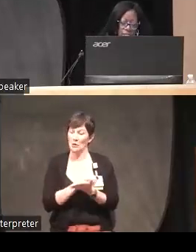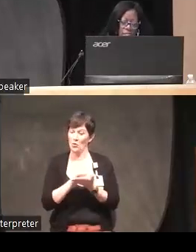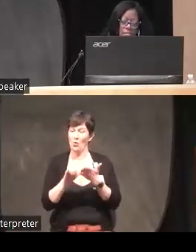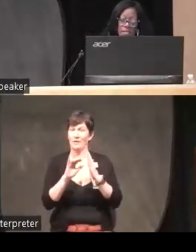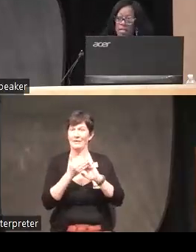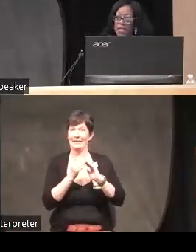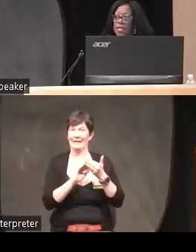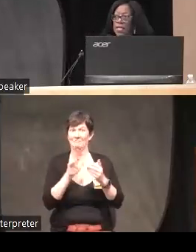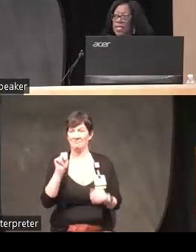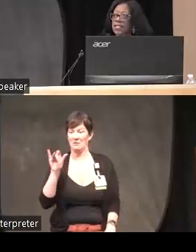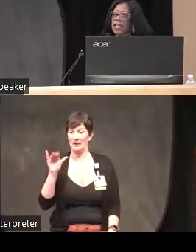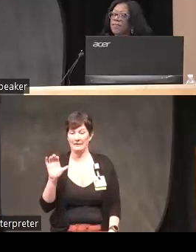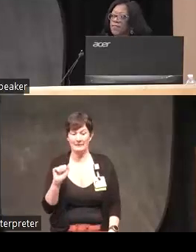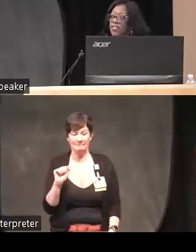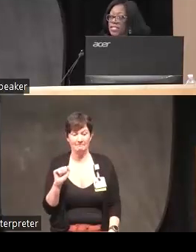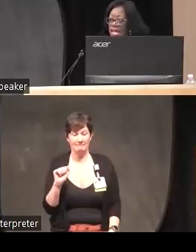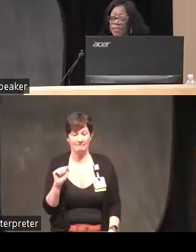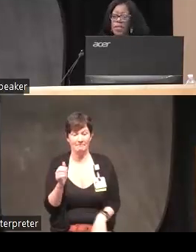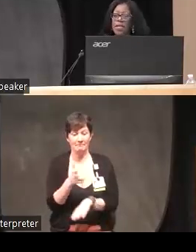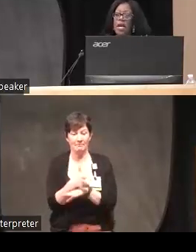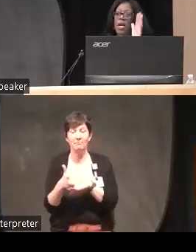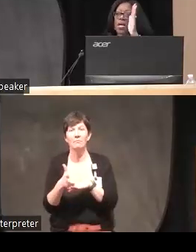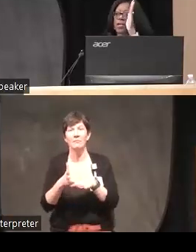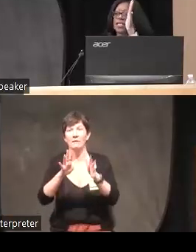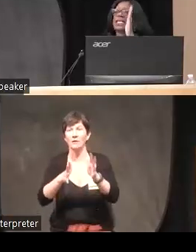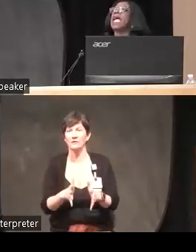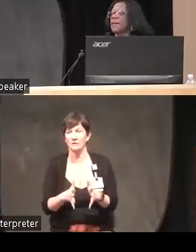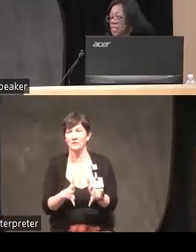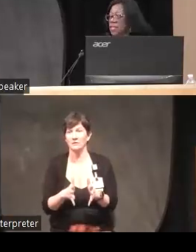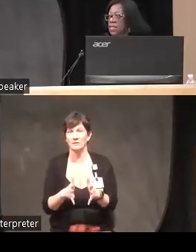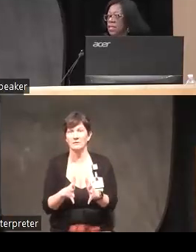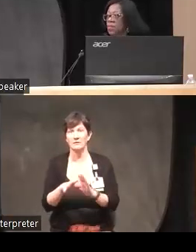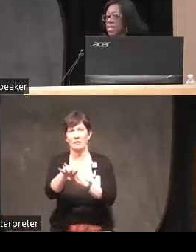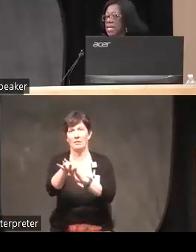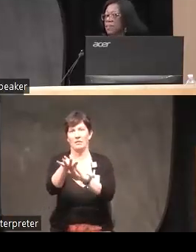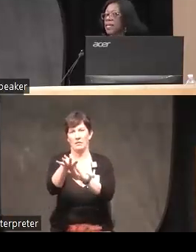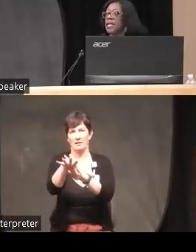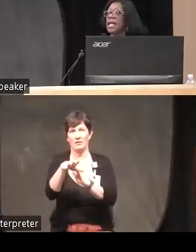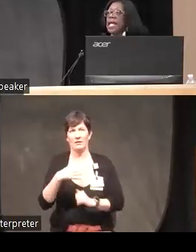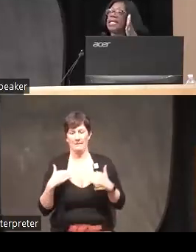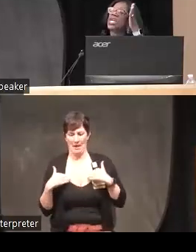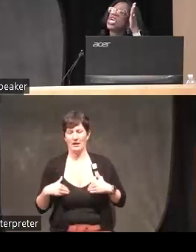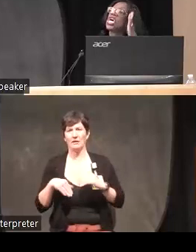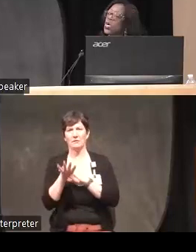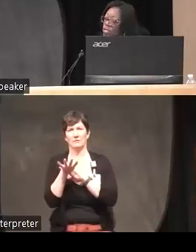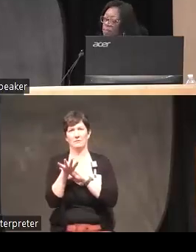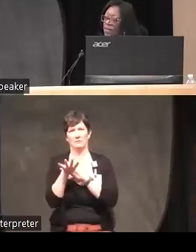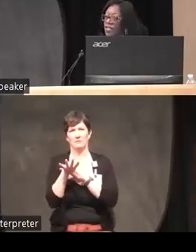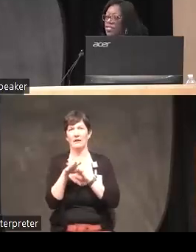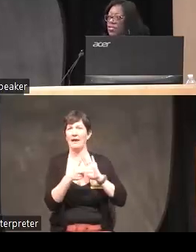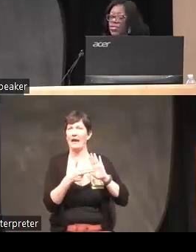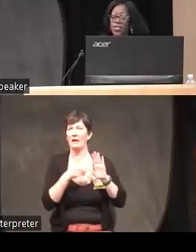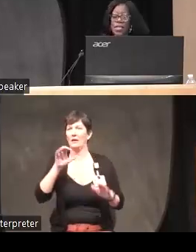City, stop and frisk stops are taped, body cams, and coded